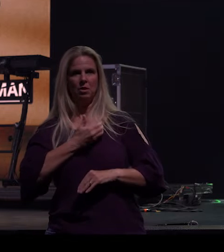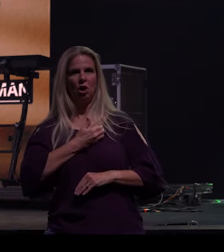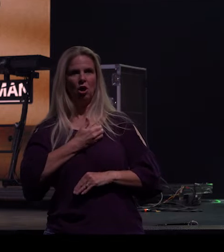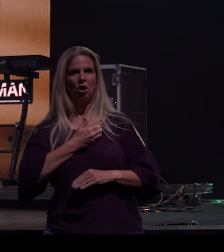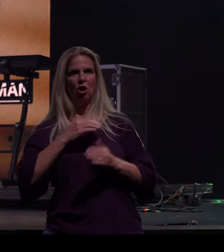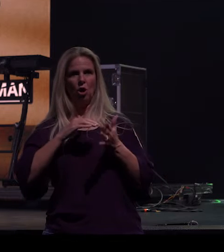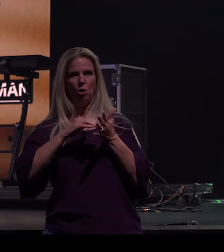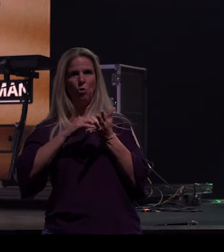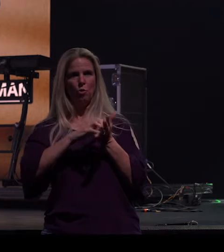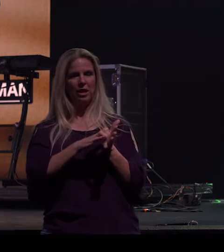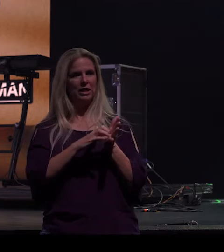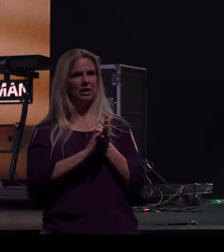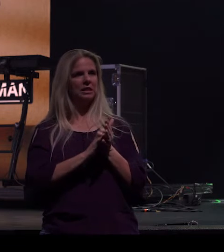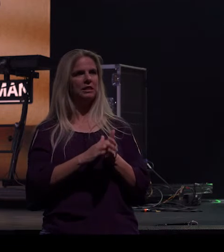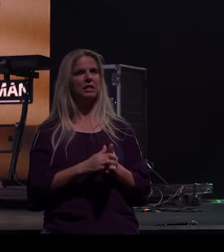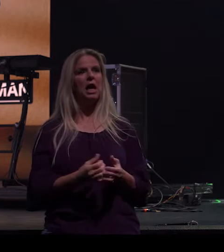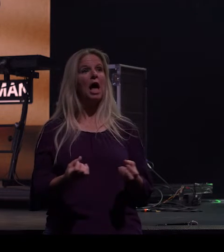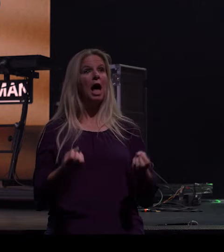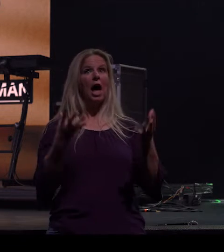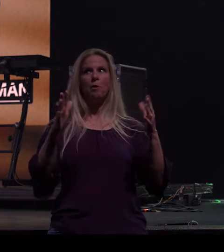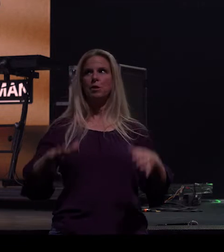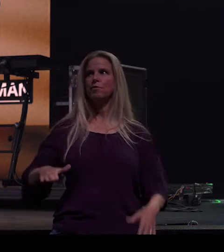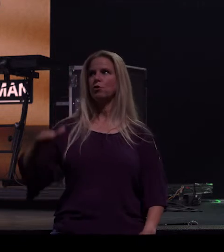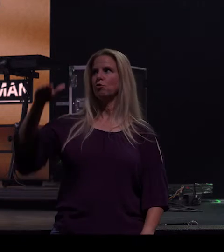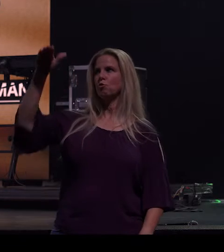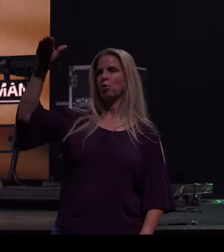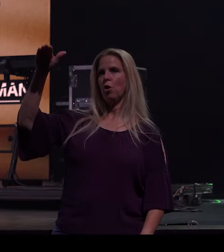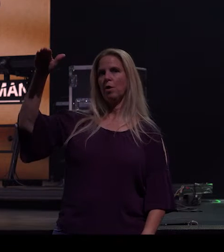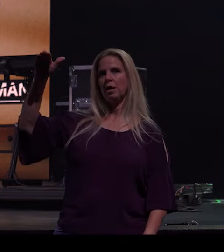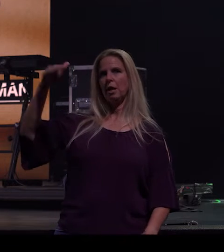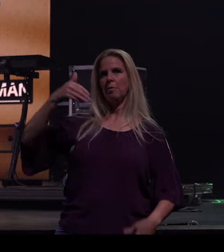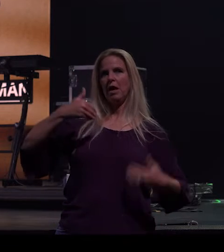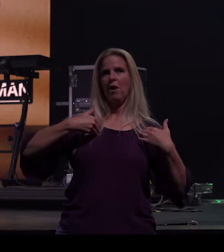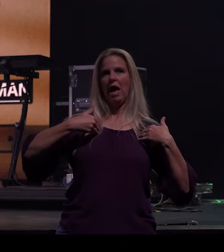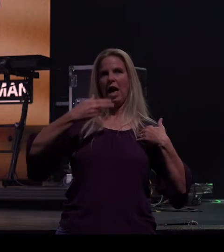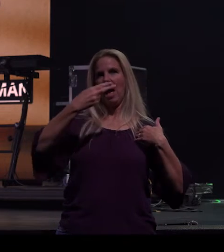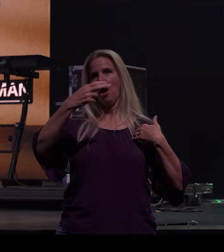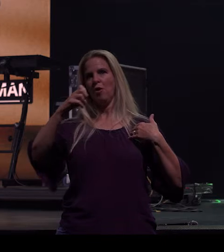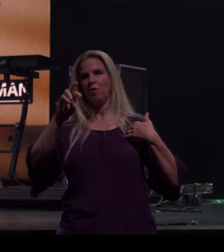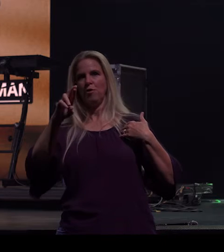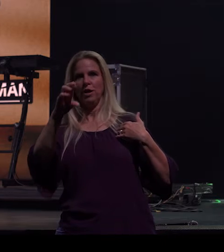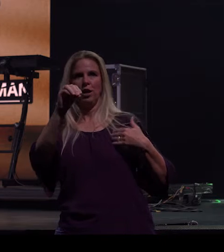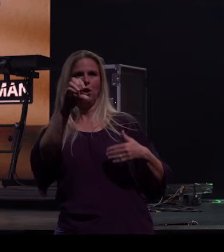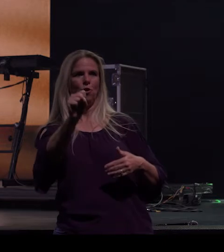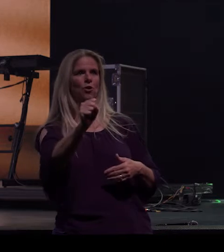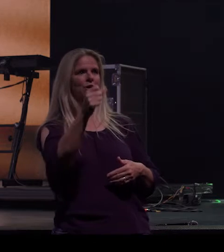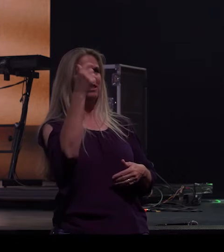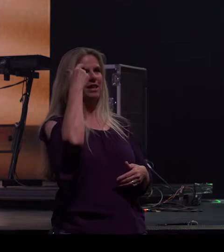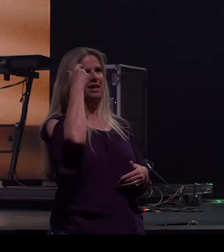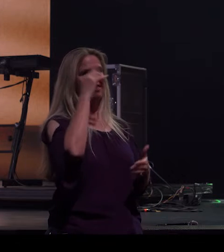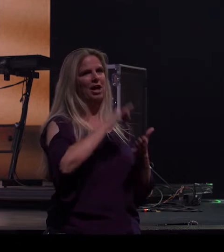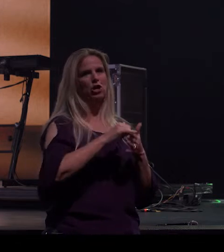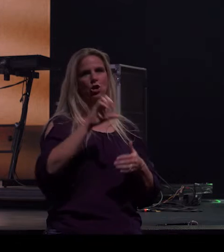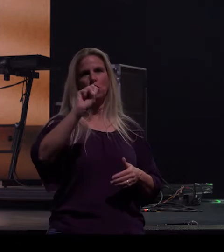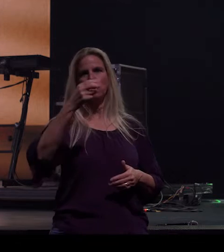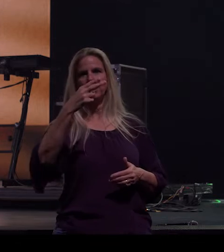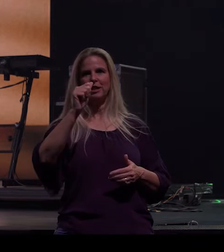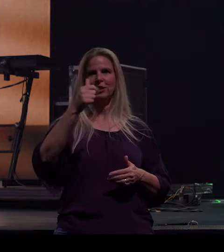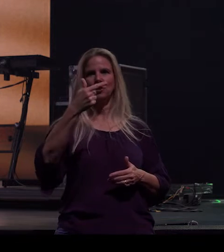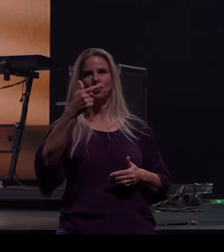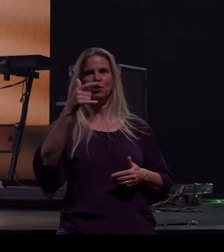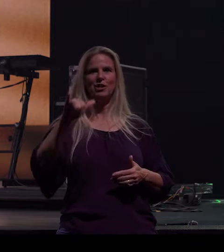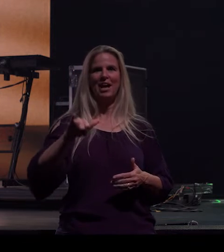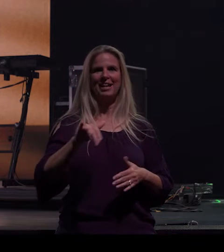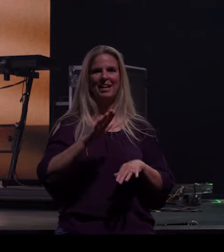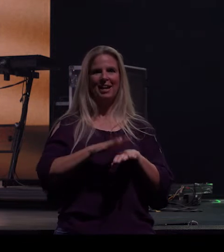I mean, come on. How many of you growing up, like, you know how you have heroes? How many of you growing up pretended to be Shaggy on Scooby-Doo? Anybody out there, you're like,